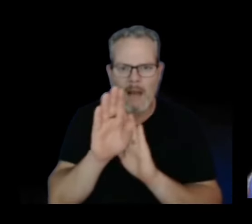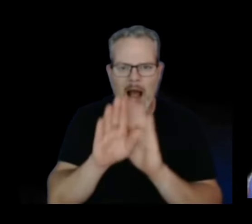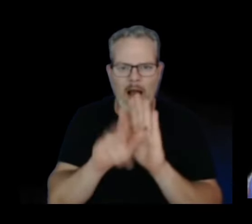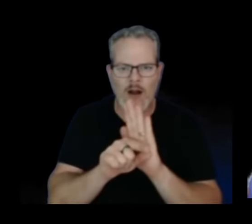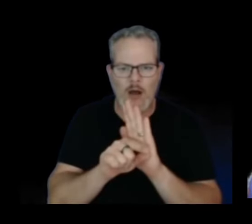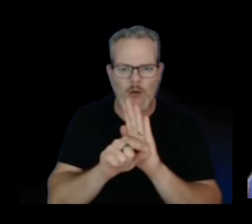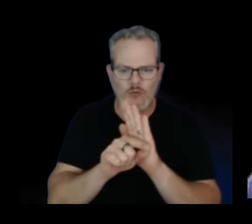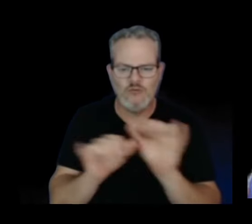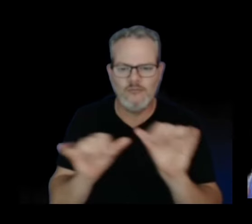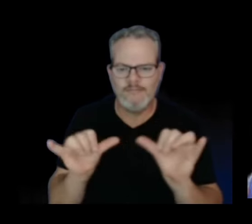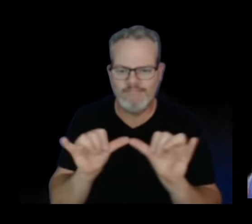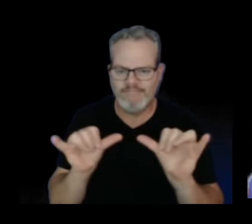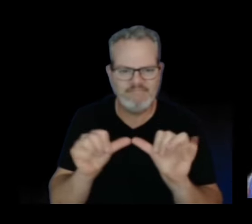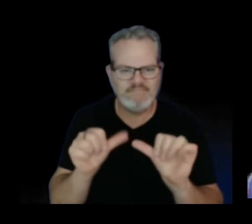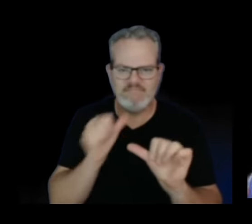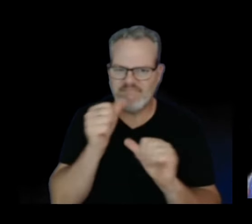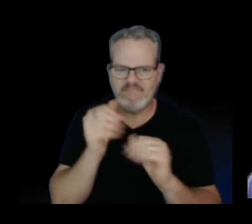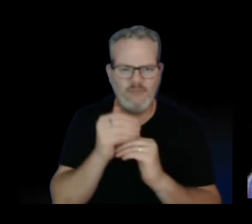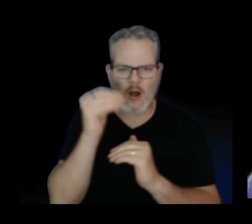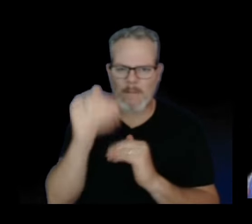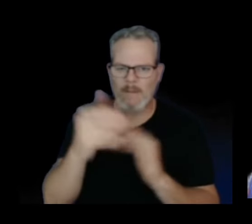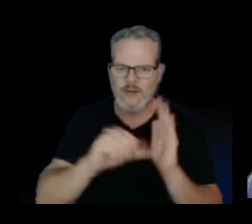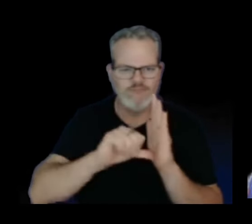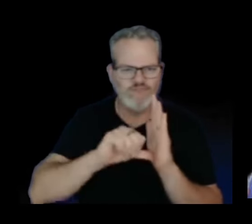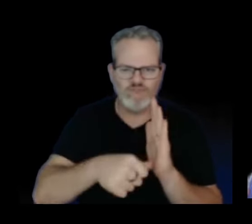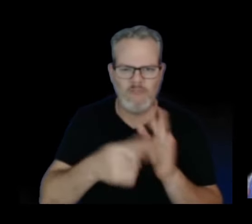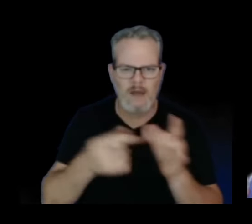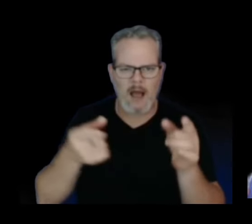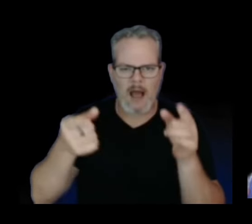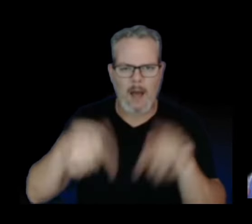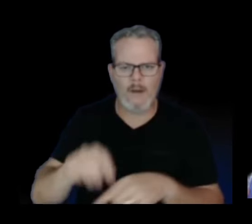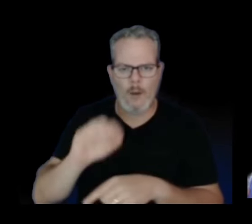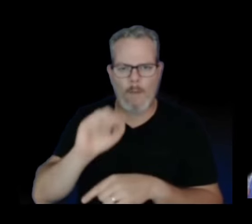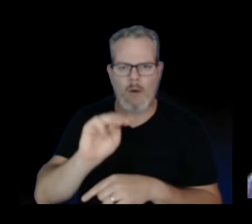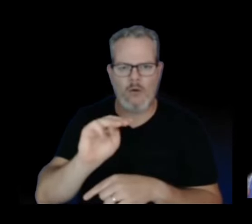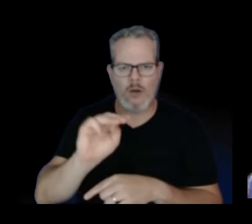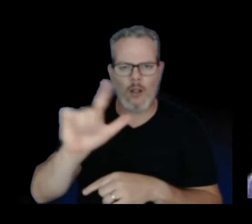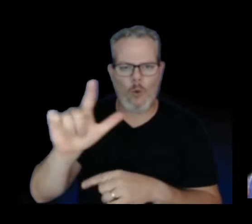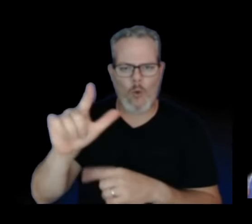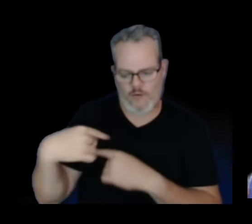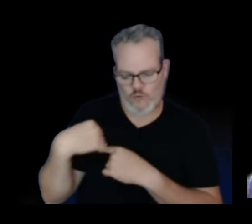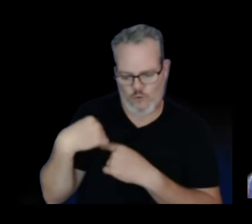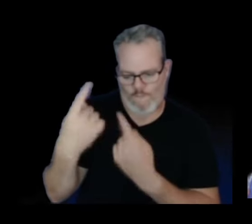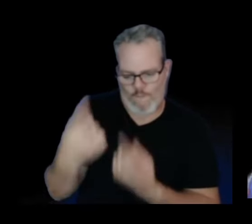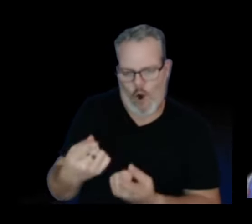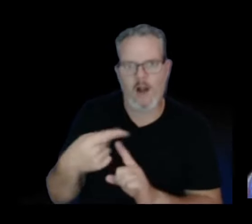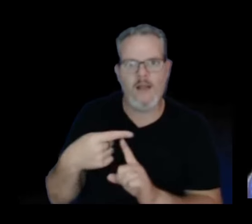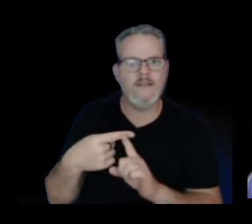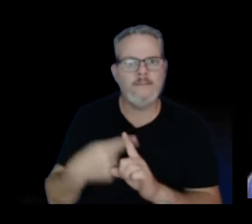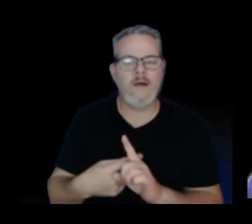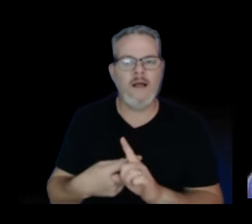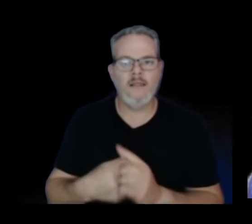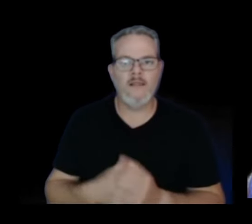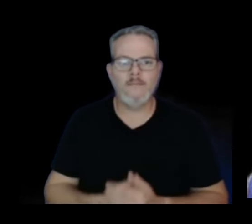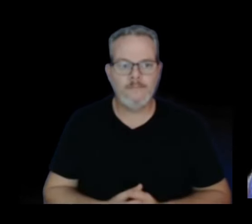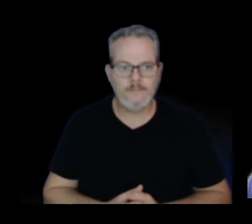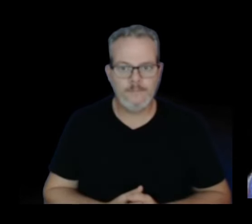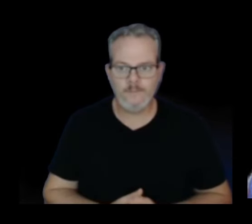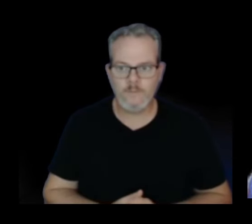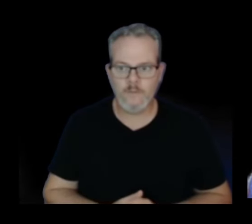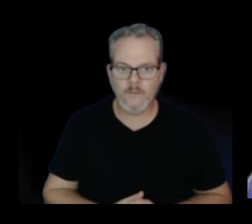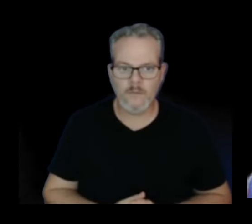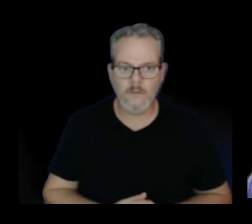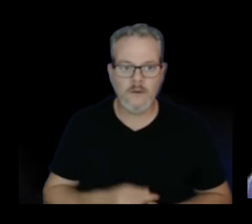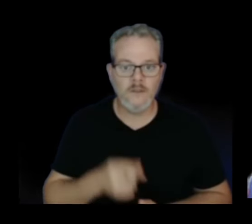So not much to highlight happening in Mauna Loa this week or so far this month. So she continues to refill